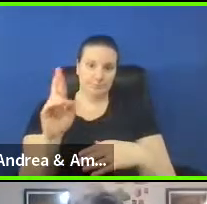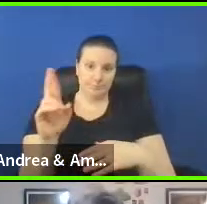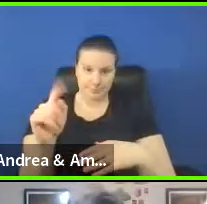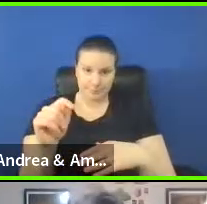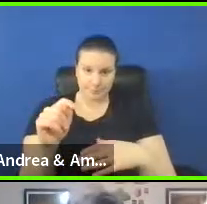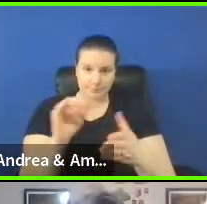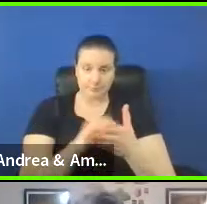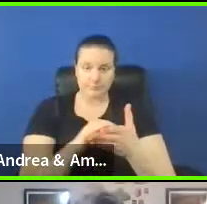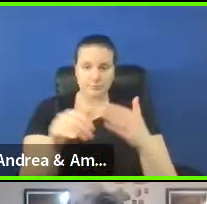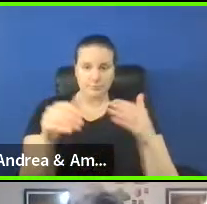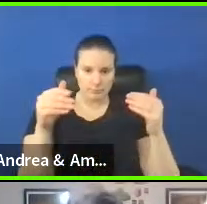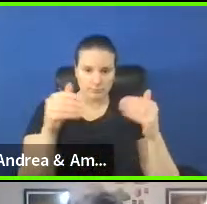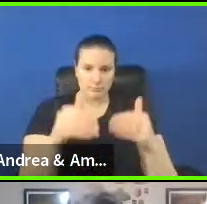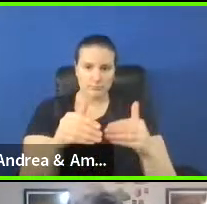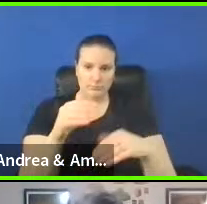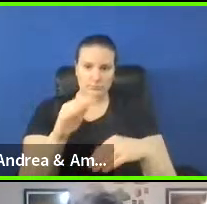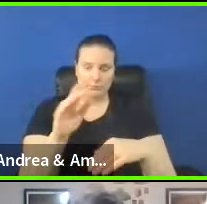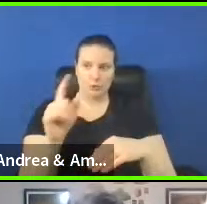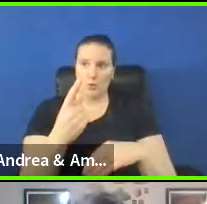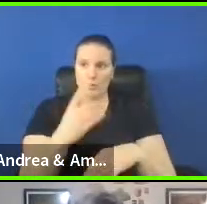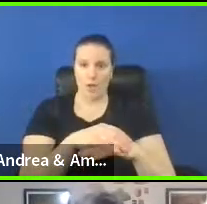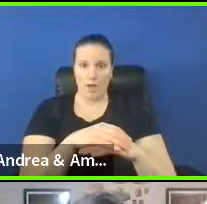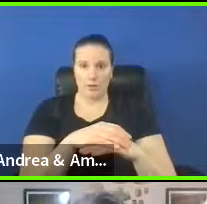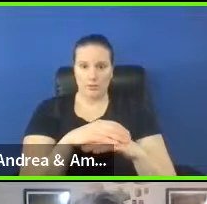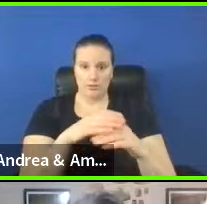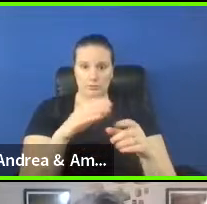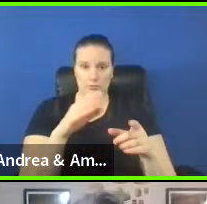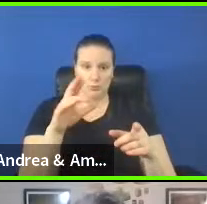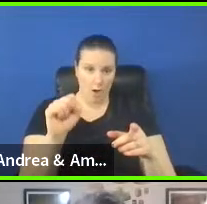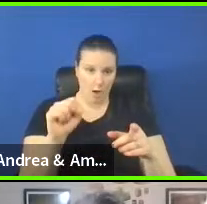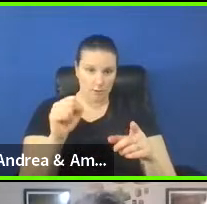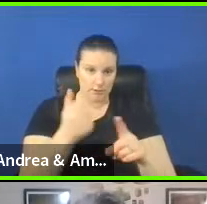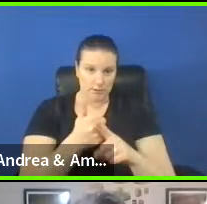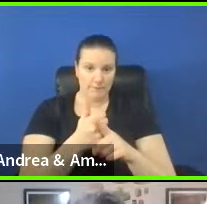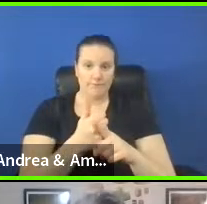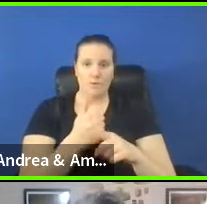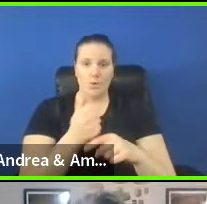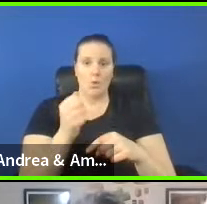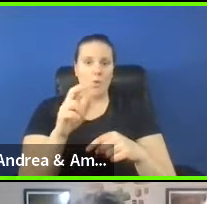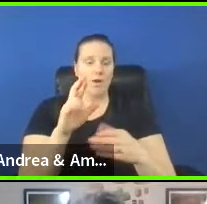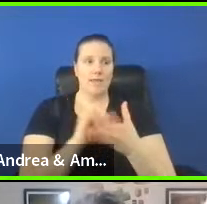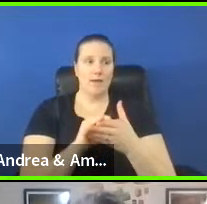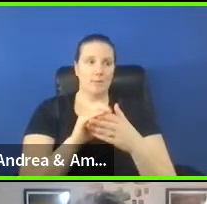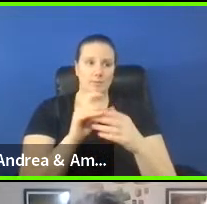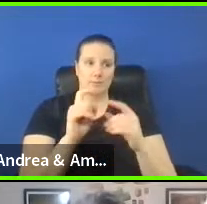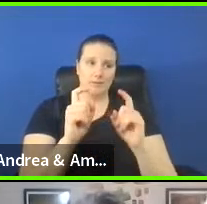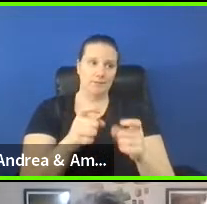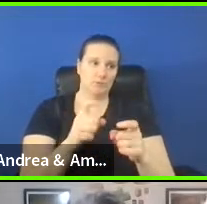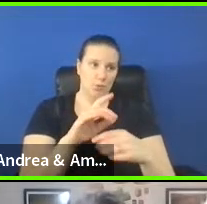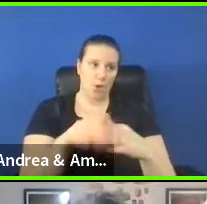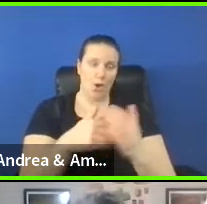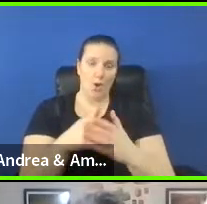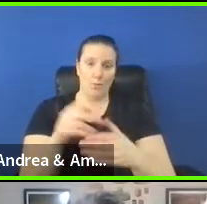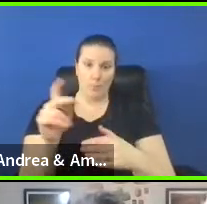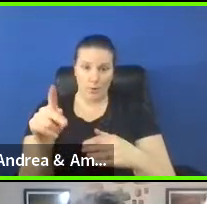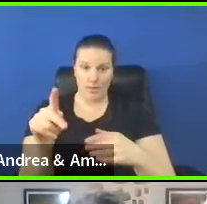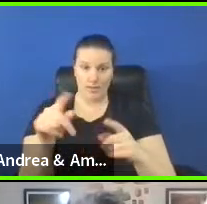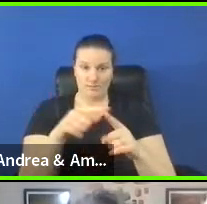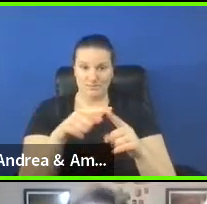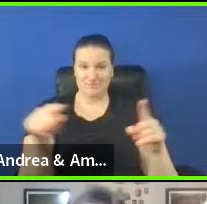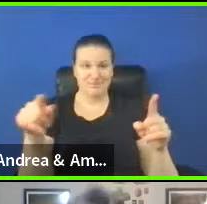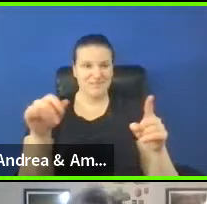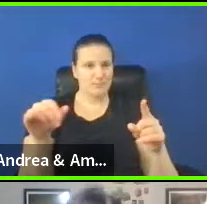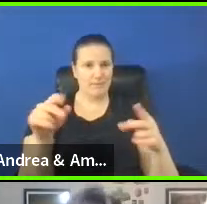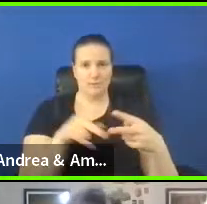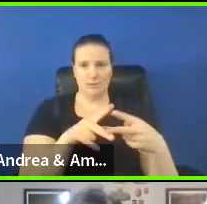be focused only on the crossing itself, or would it be dedicated all the way down to Portland? So those are my